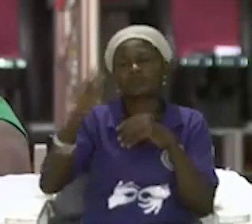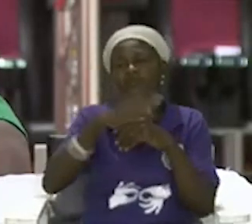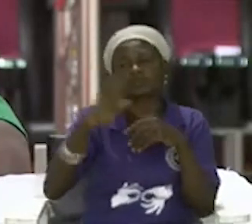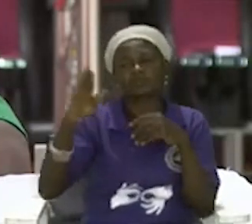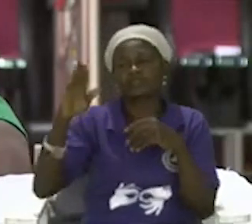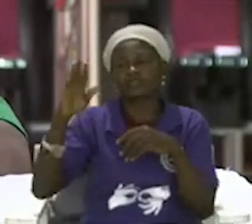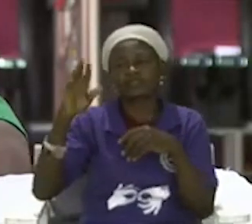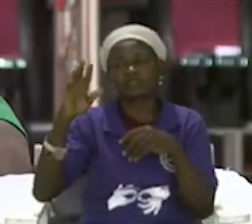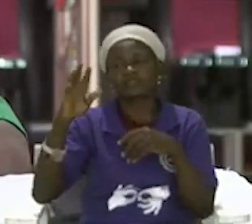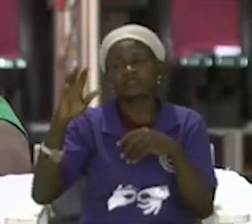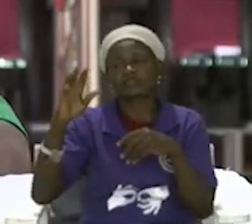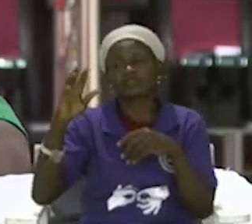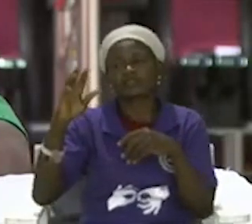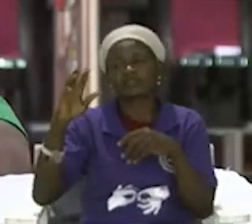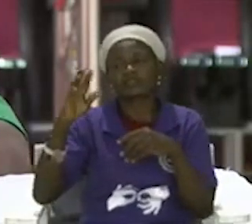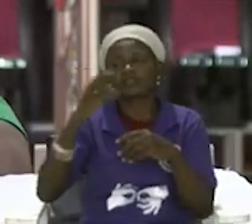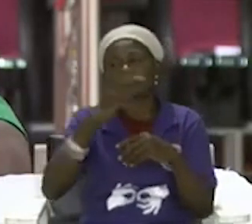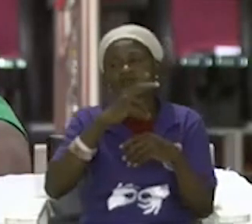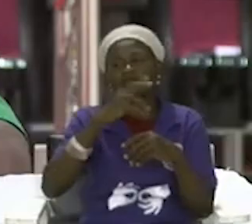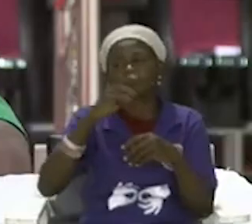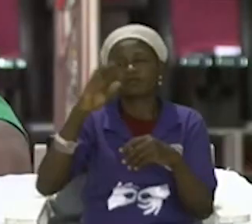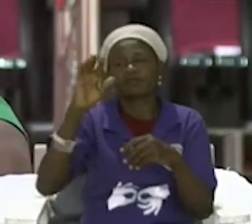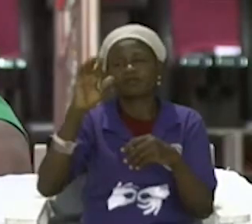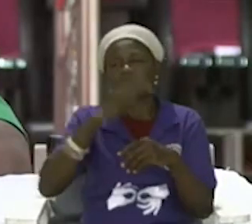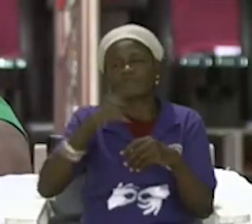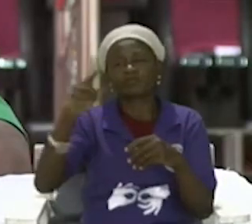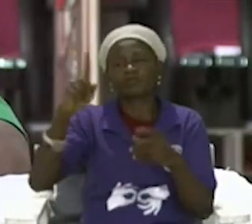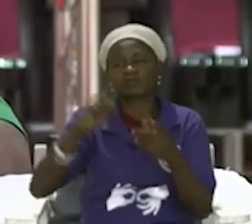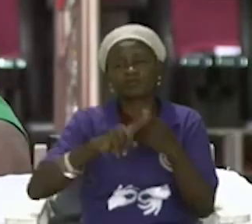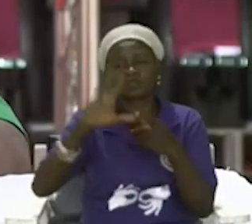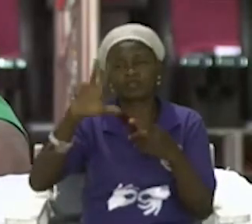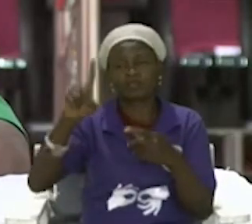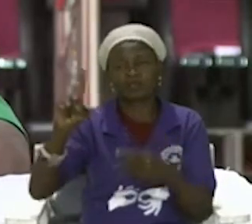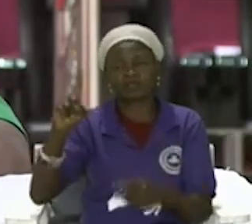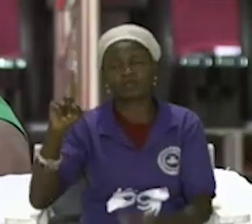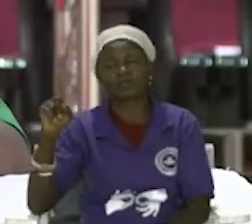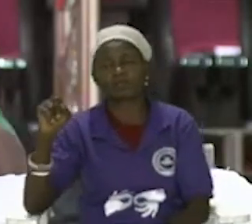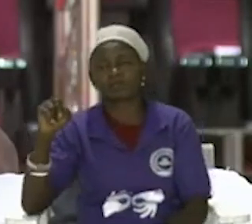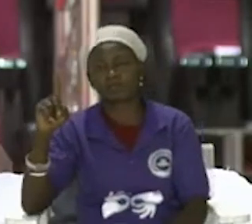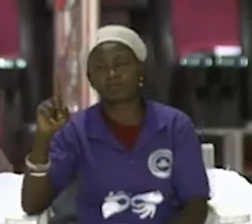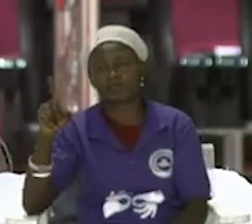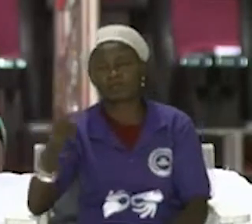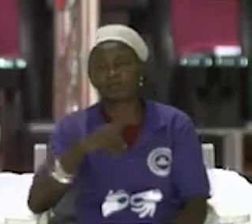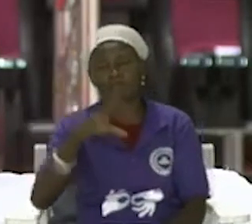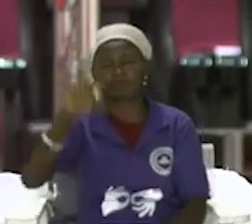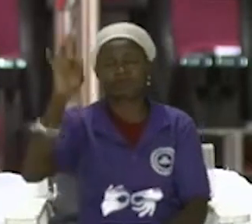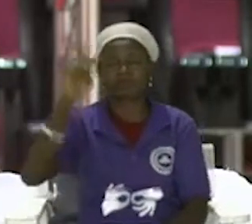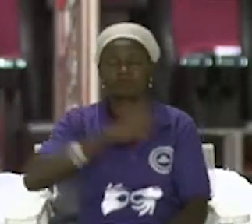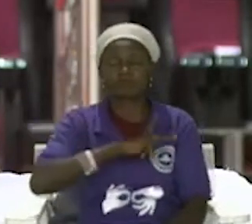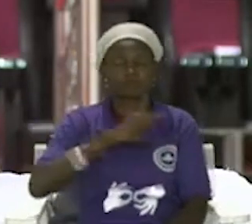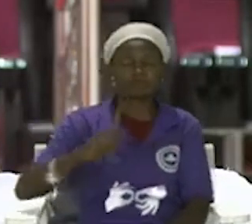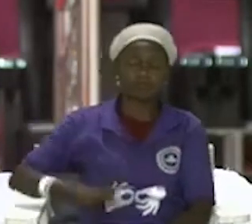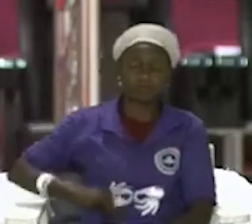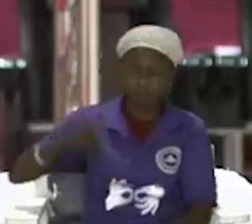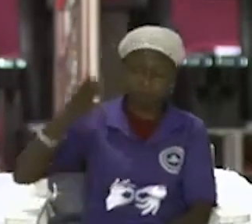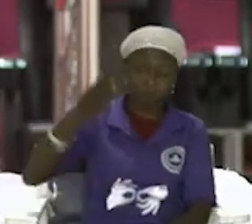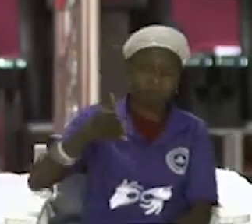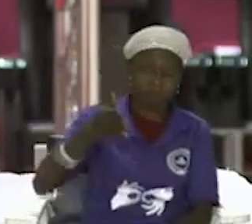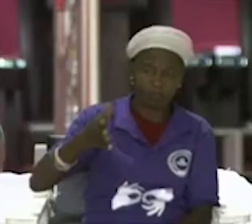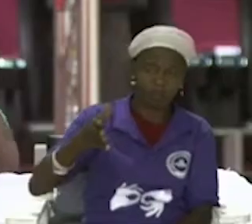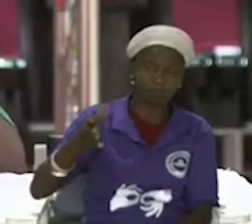1 Samuel 15 from verse 1 to 31, you find a king.